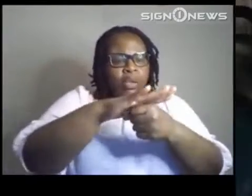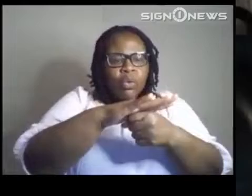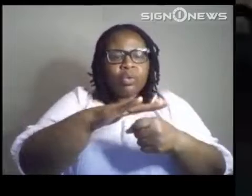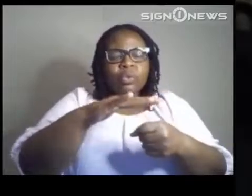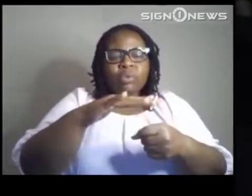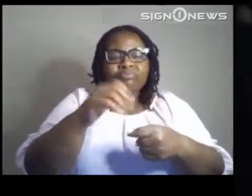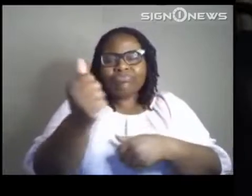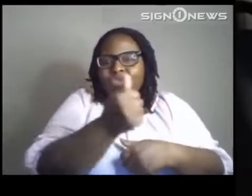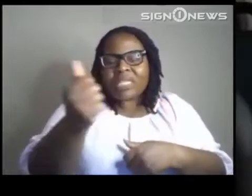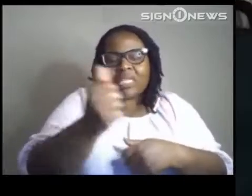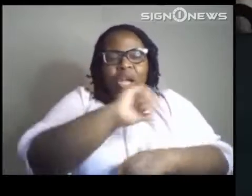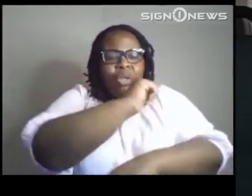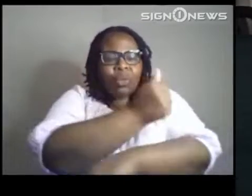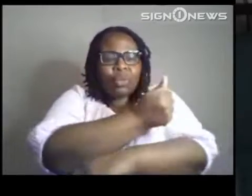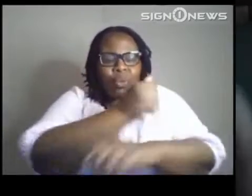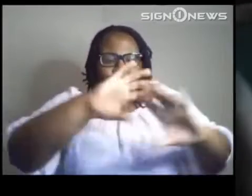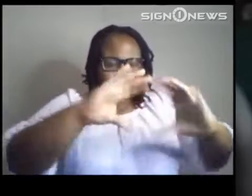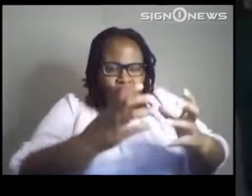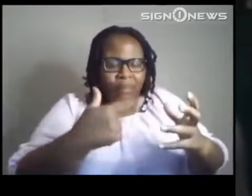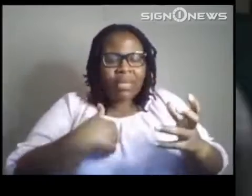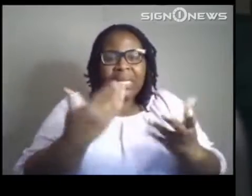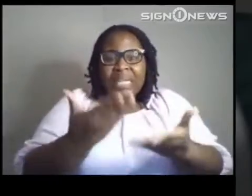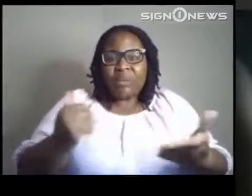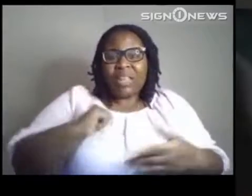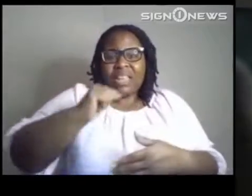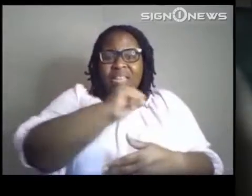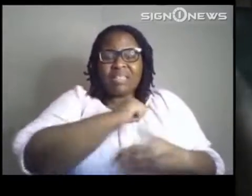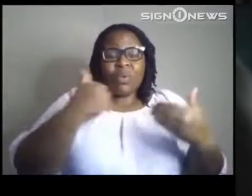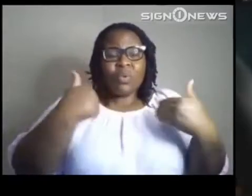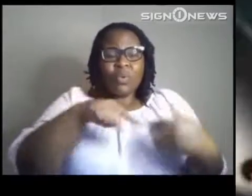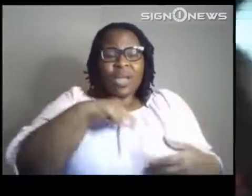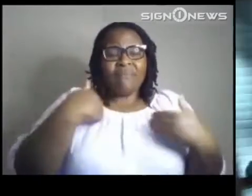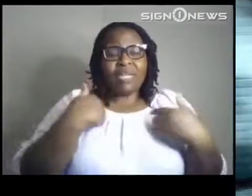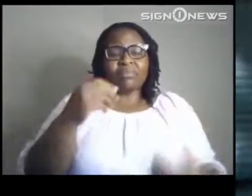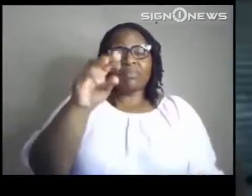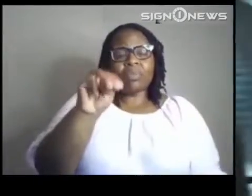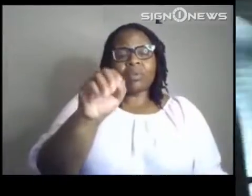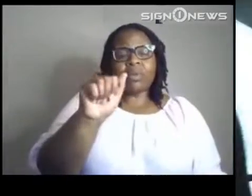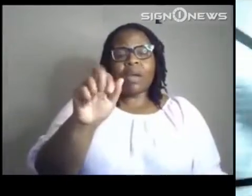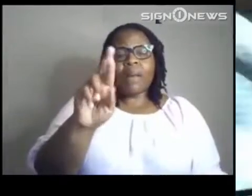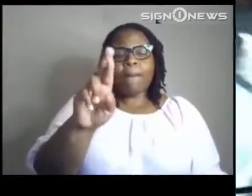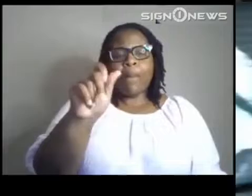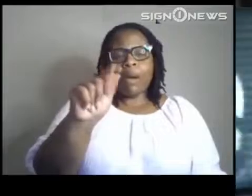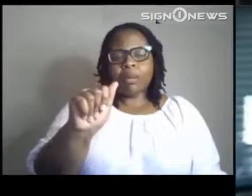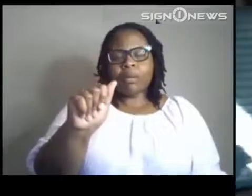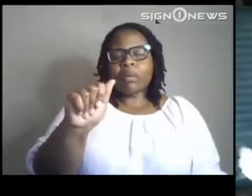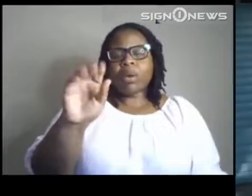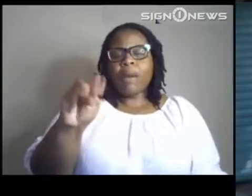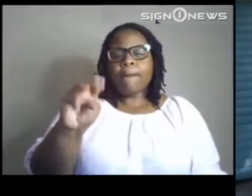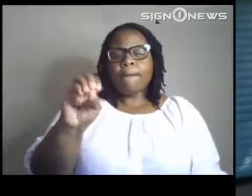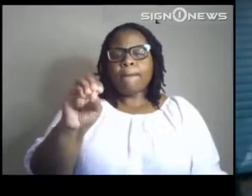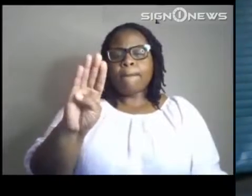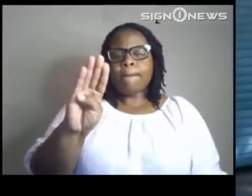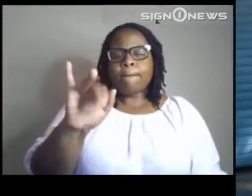authority, or in Atlanta we have MARTA Mobility, and it's designed to transport people that